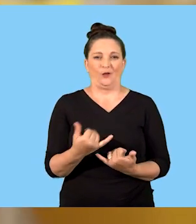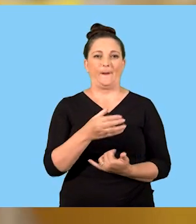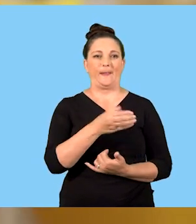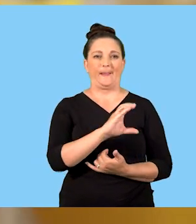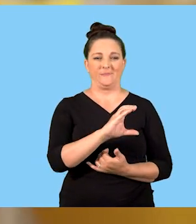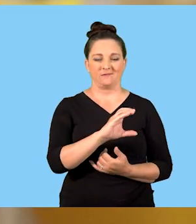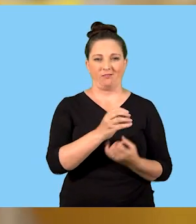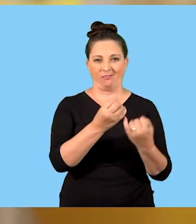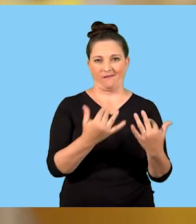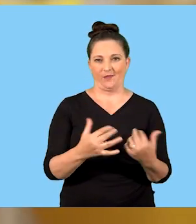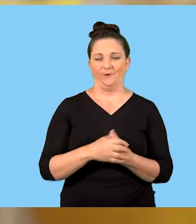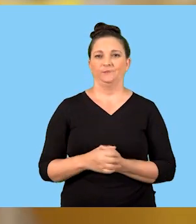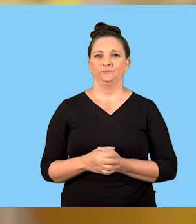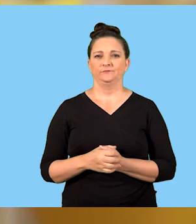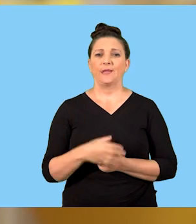the capital account.